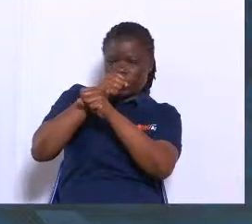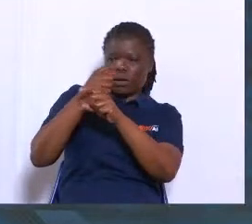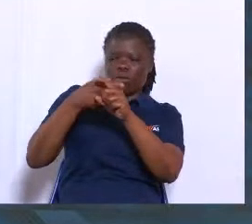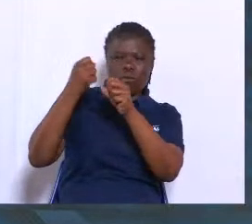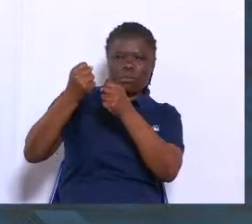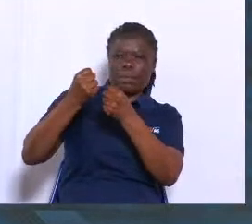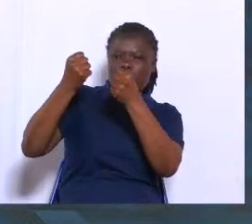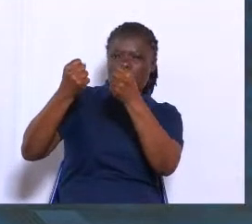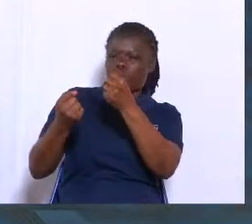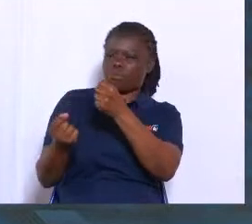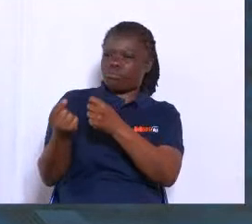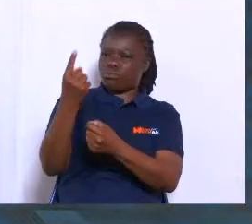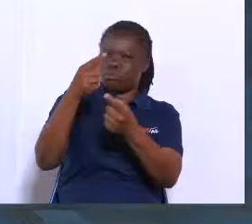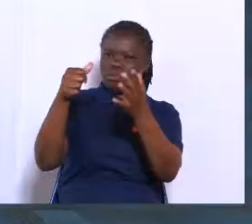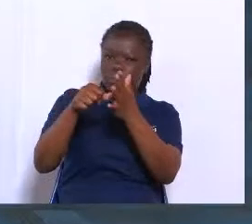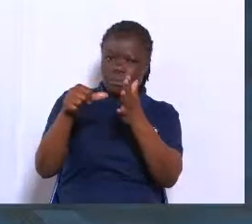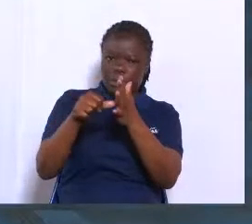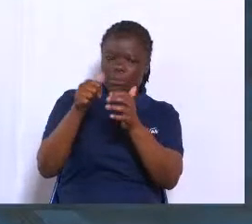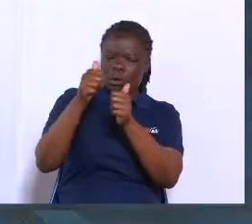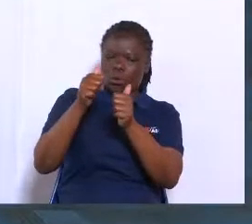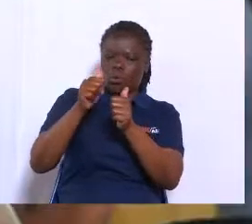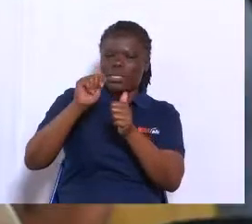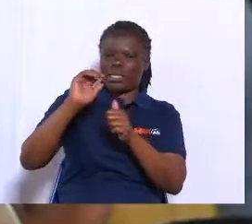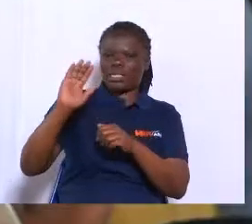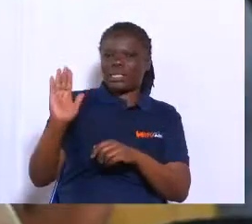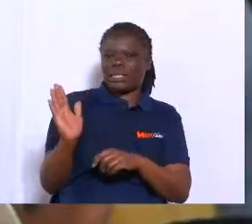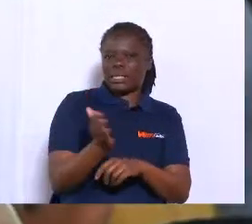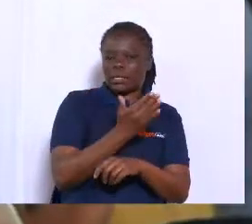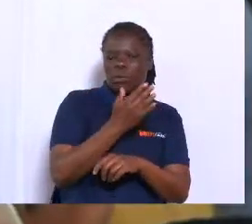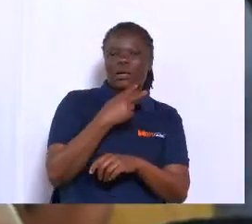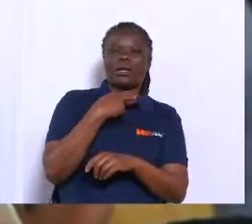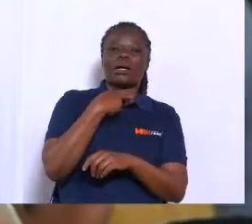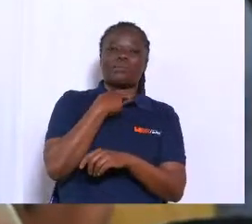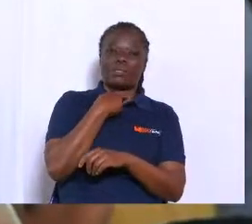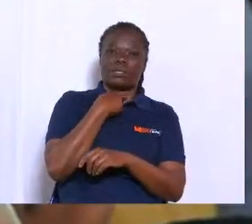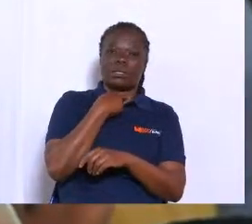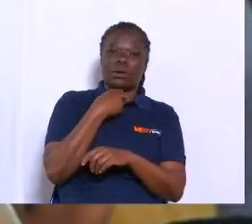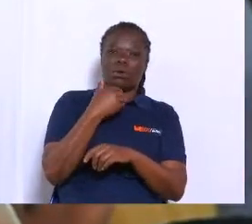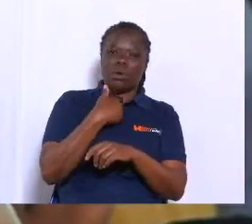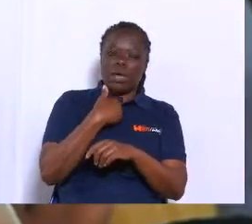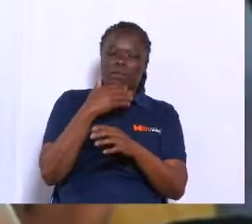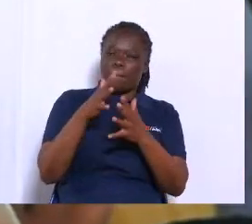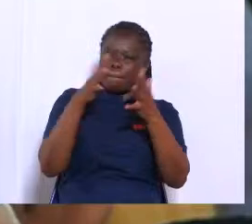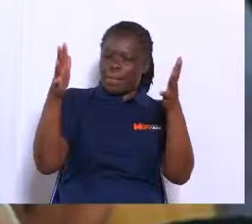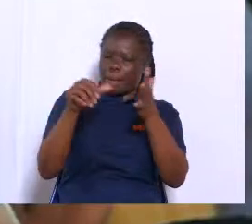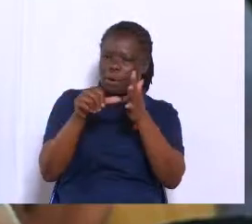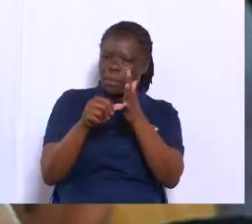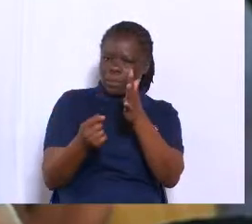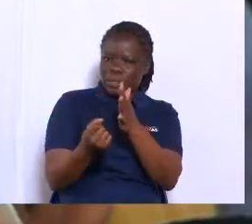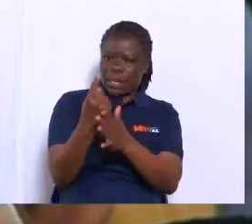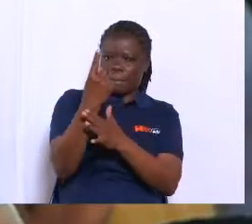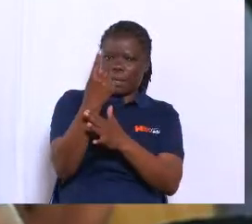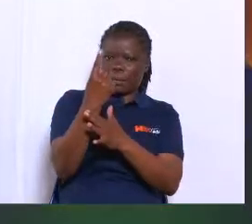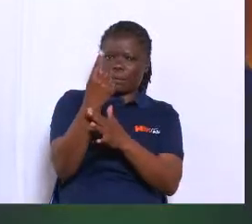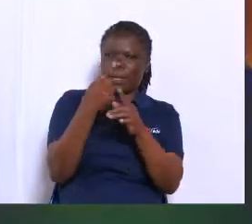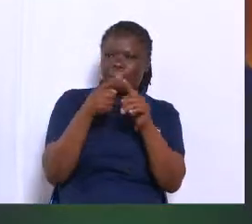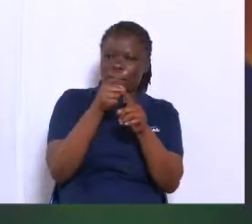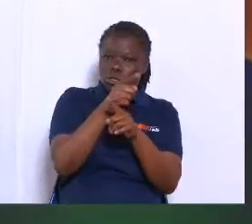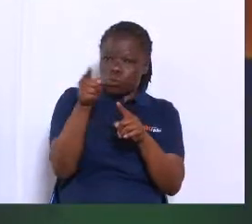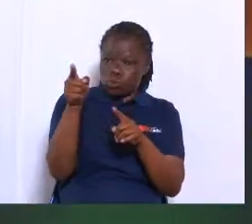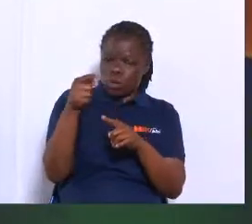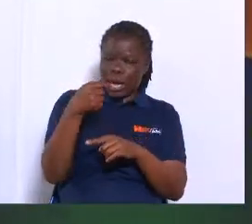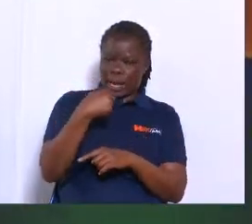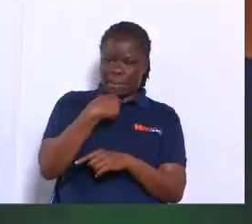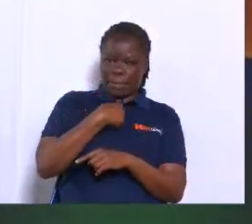powerful delusion that takes the world captive. There is a powerful delusion that's coming, but you and